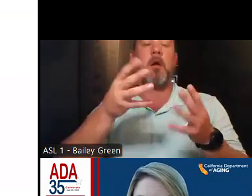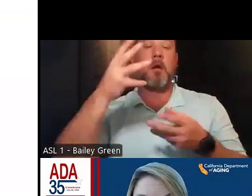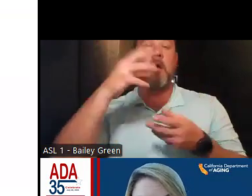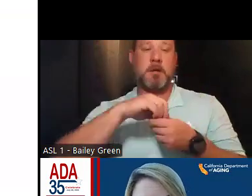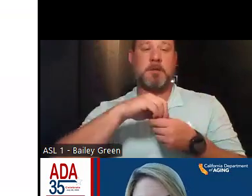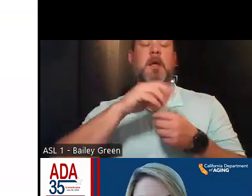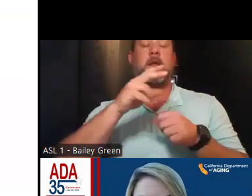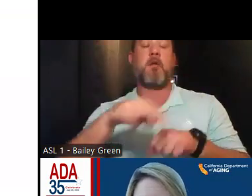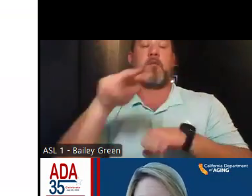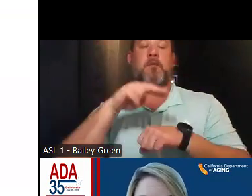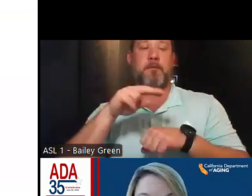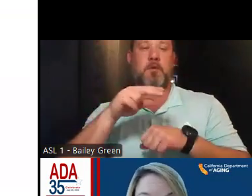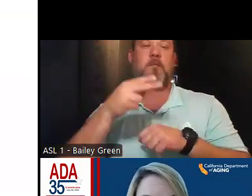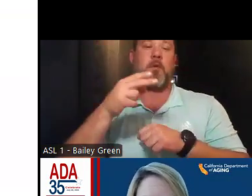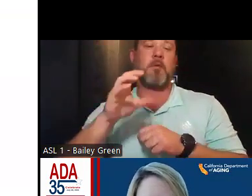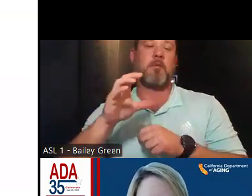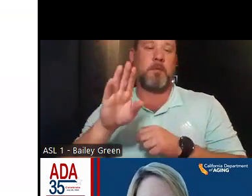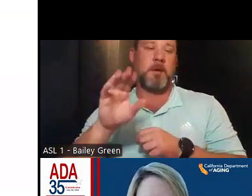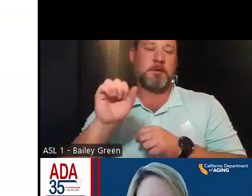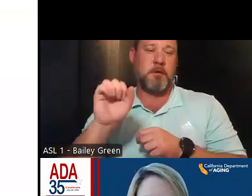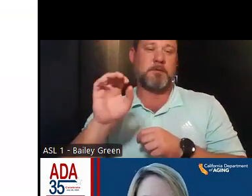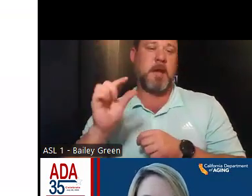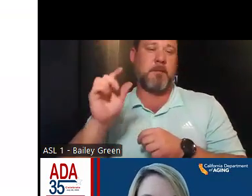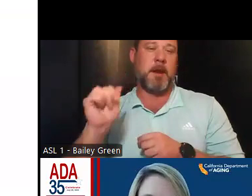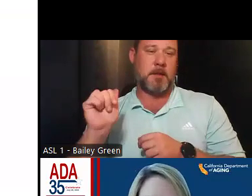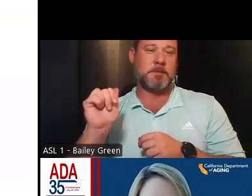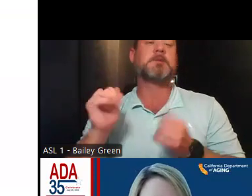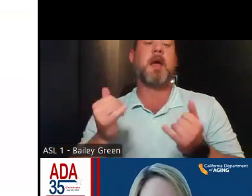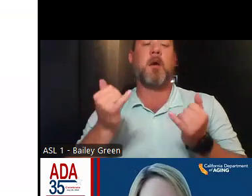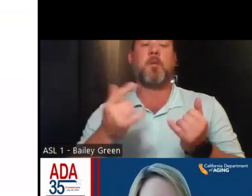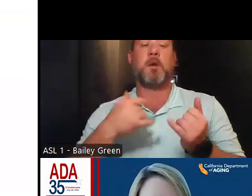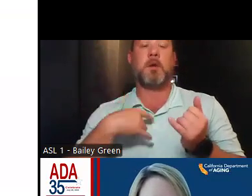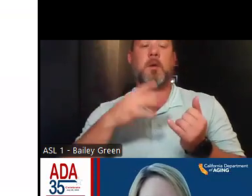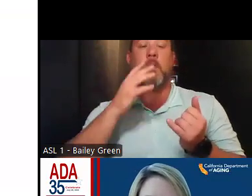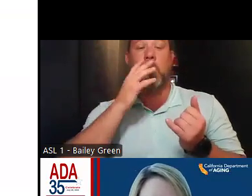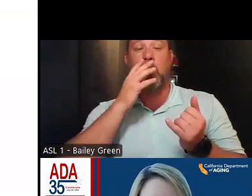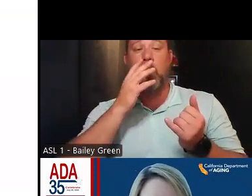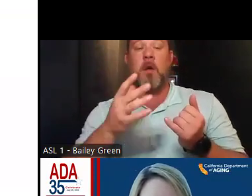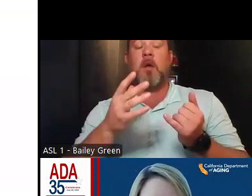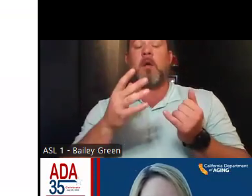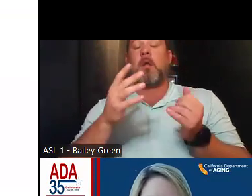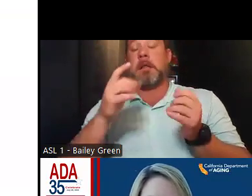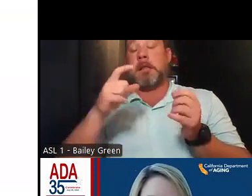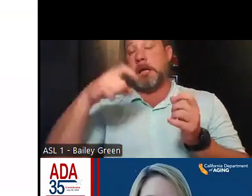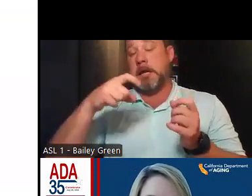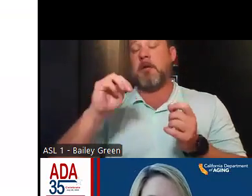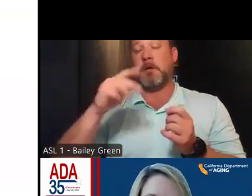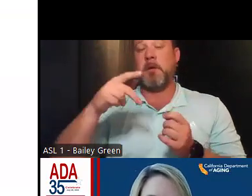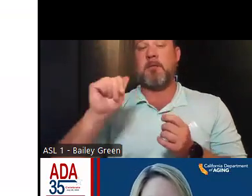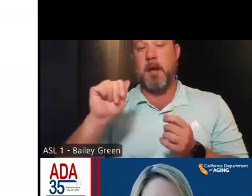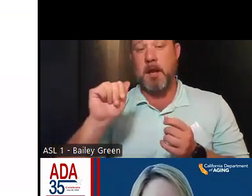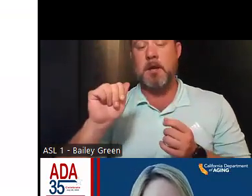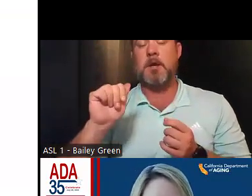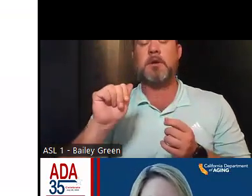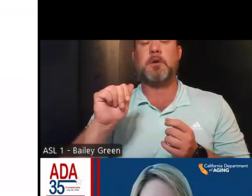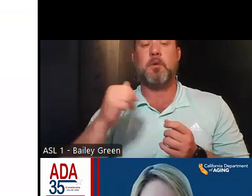findings from the home and community-based services gap analysis. Of course, precipitating the need for a master plan for aging is that, as